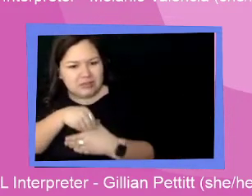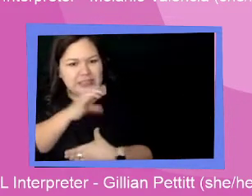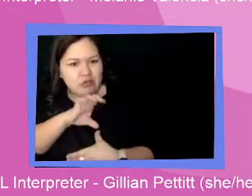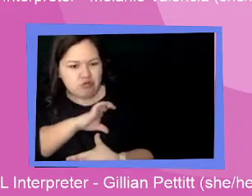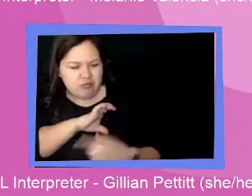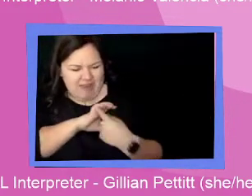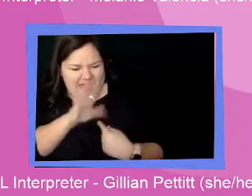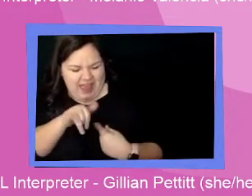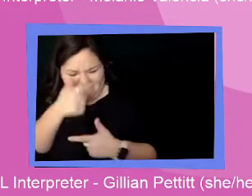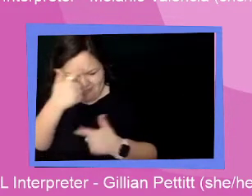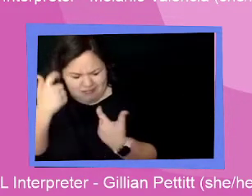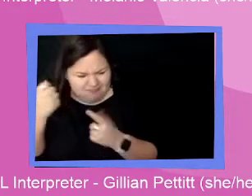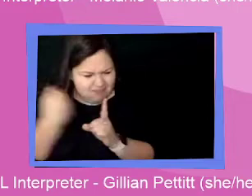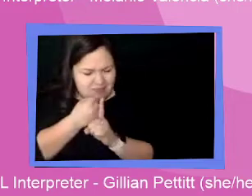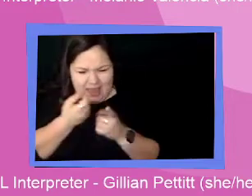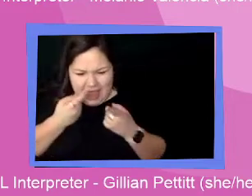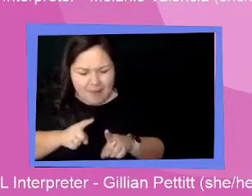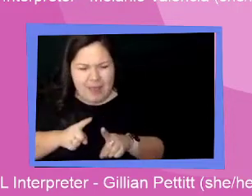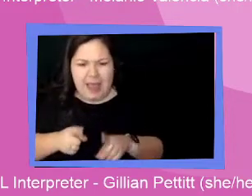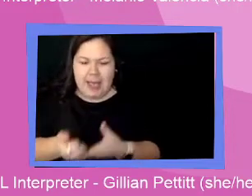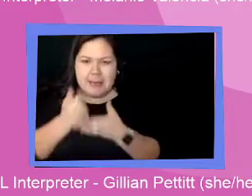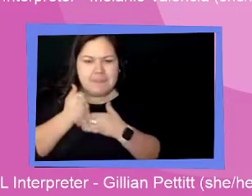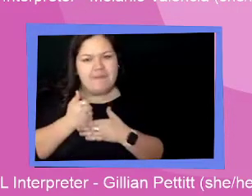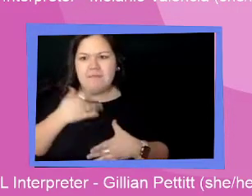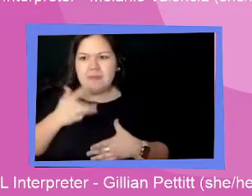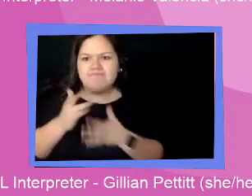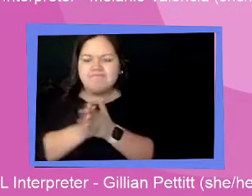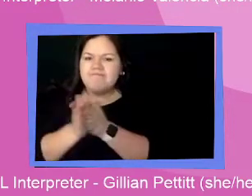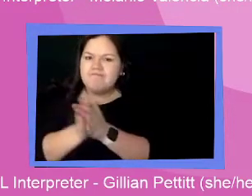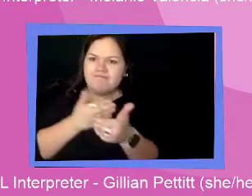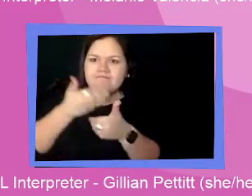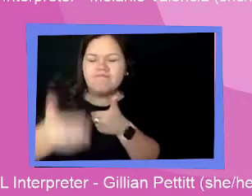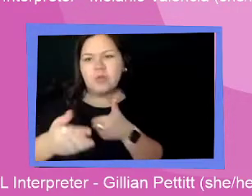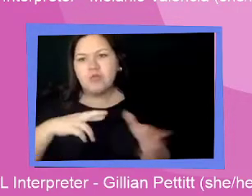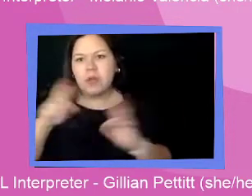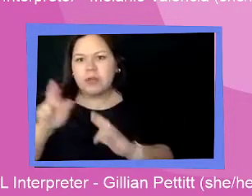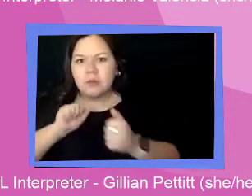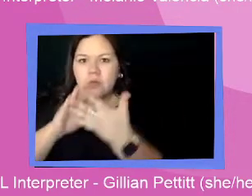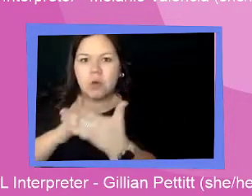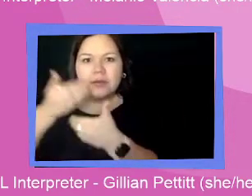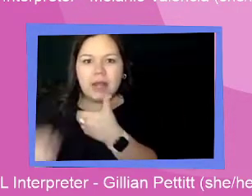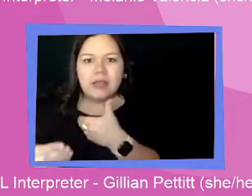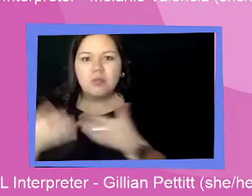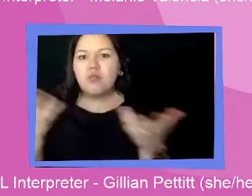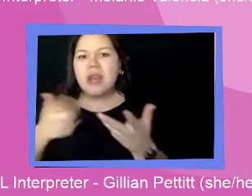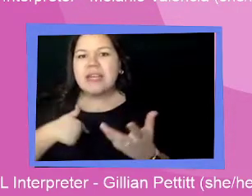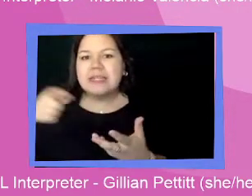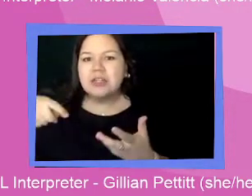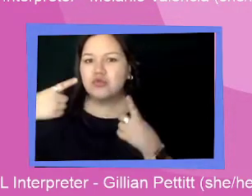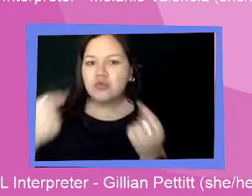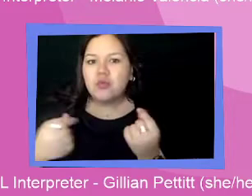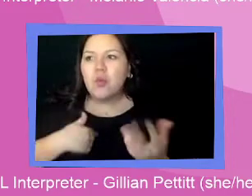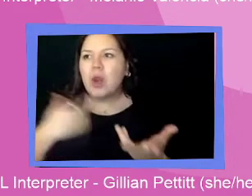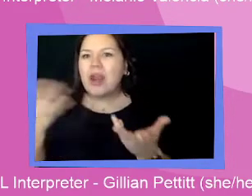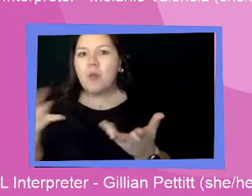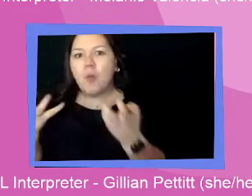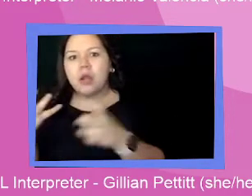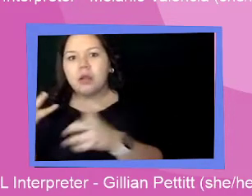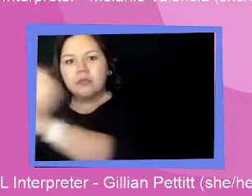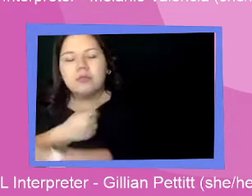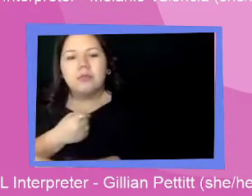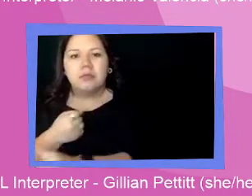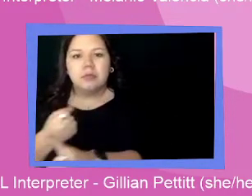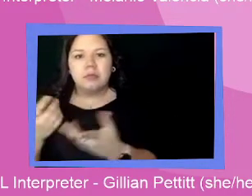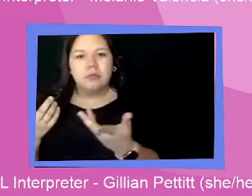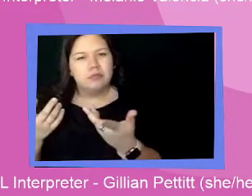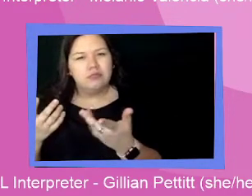us forward, right, in our lives, that sort of drive what we're trying to achieve or what we think we need. And so, you know,